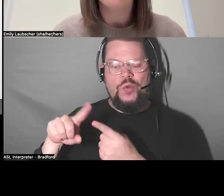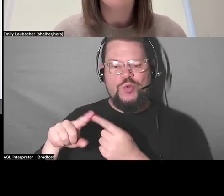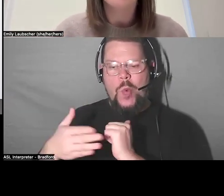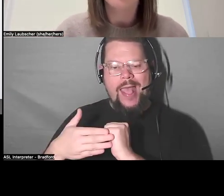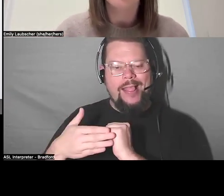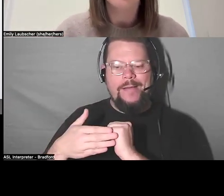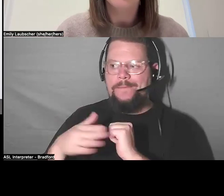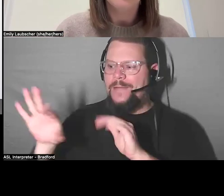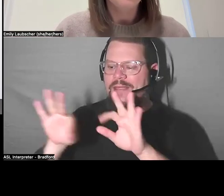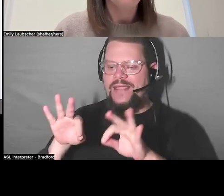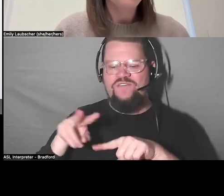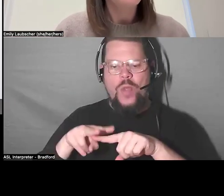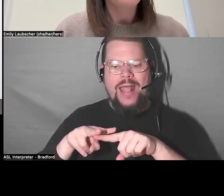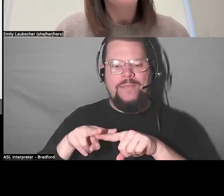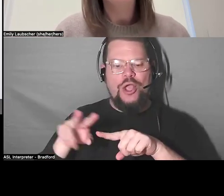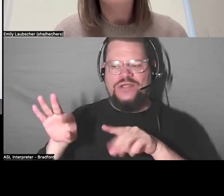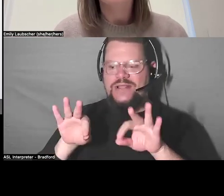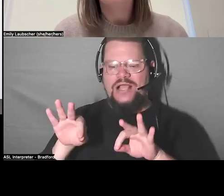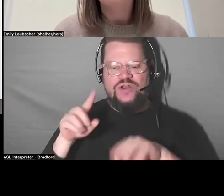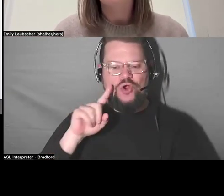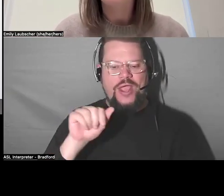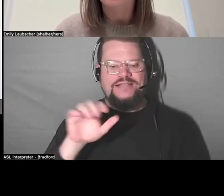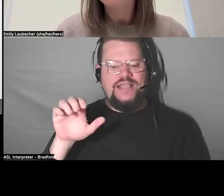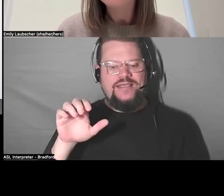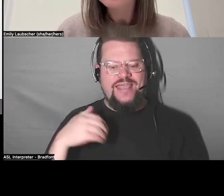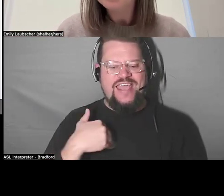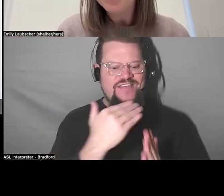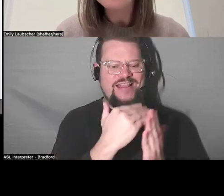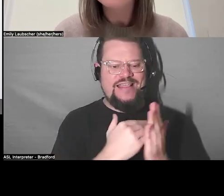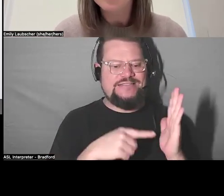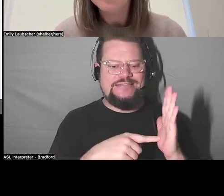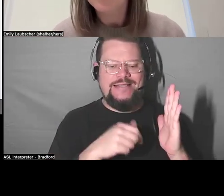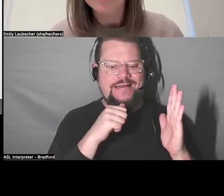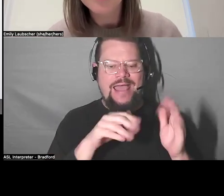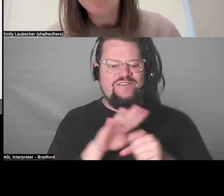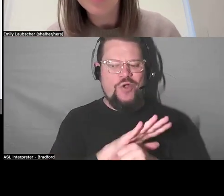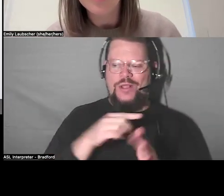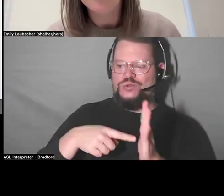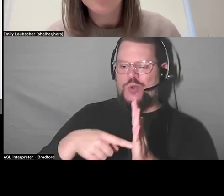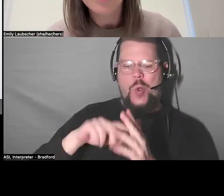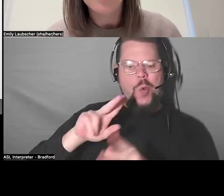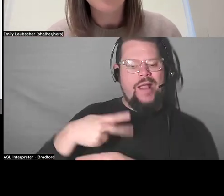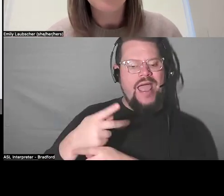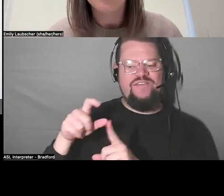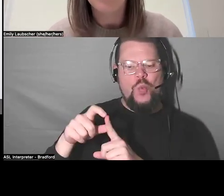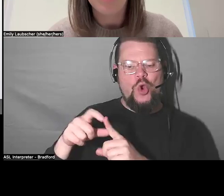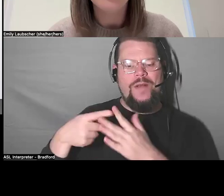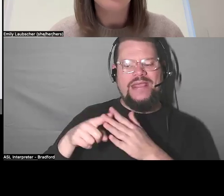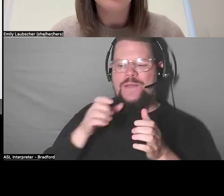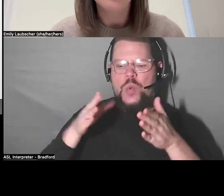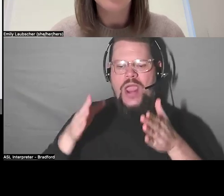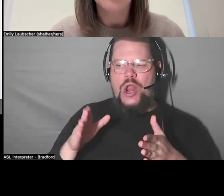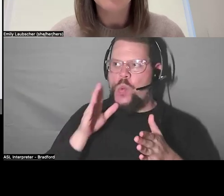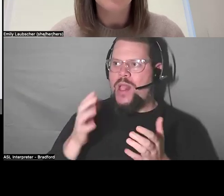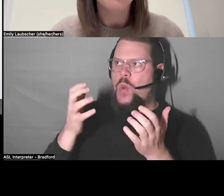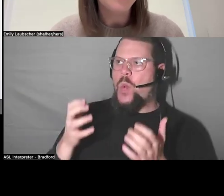for AAC users results in lists that maybe don't fully reflect the types of words that beginning communicators might want and